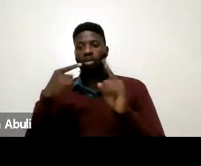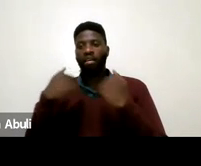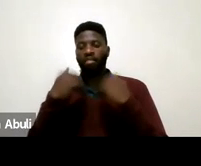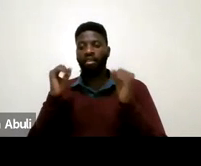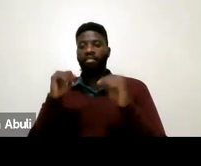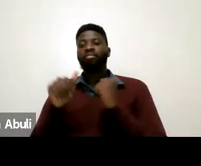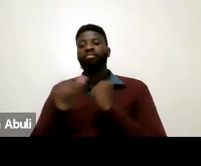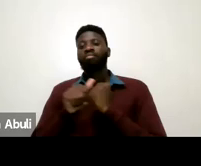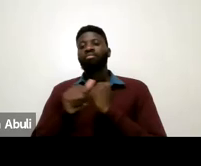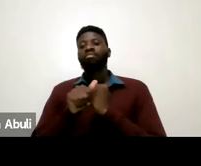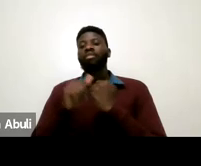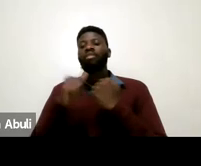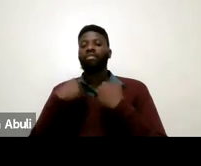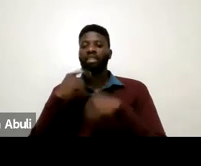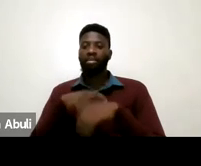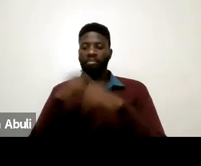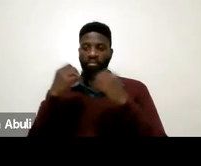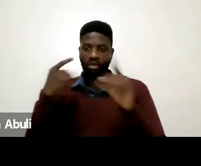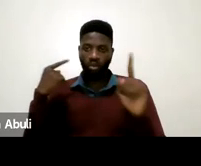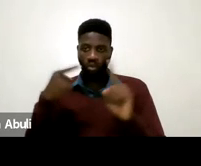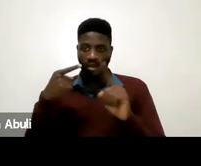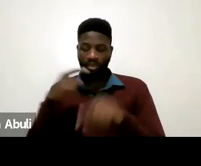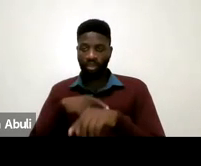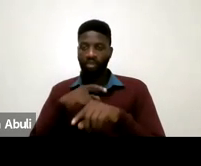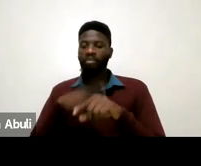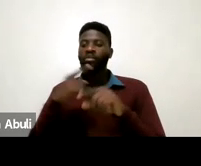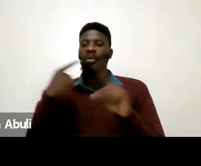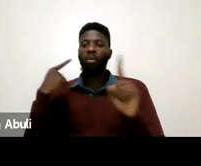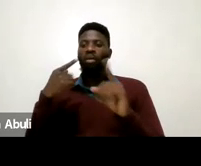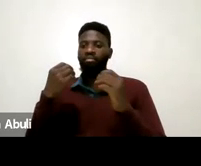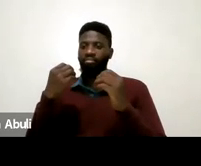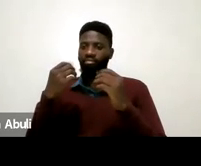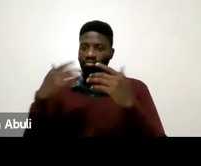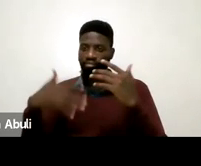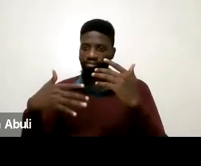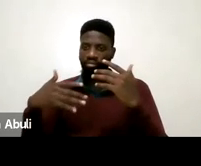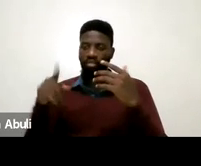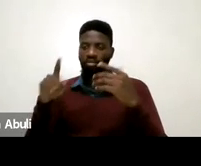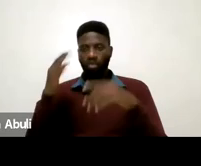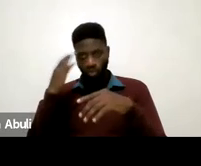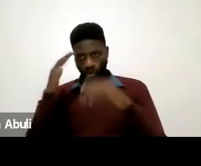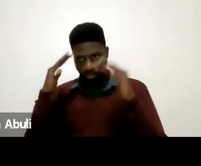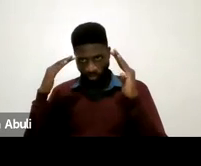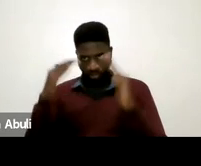dangerous to have too many goals. If you have too many goals, you must realize there's a problem about your focus.